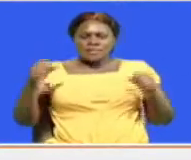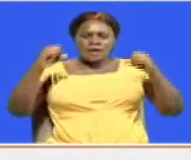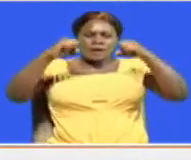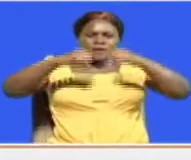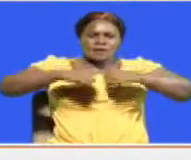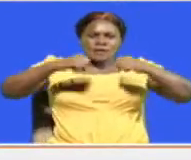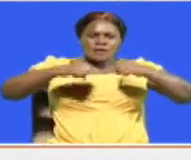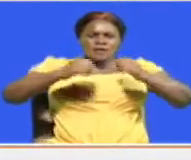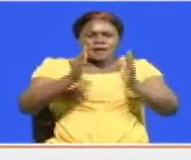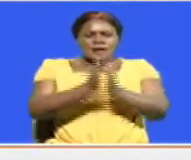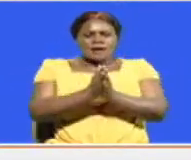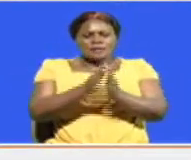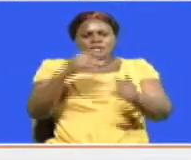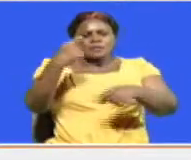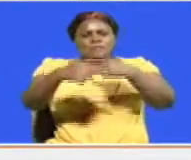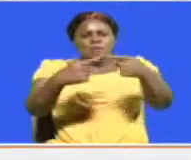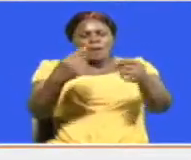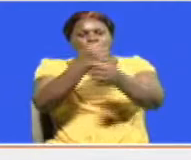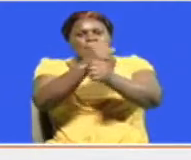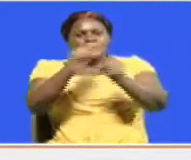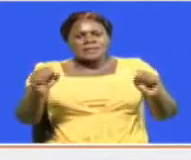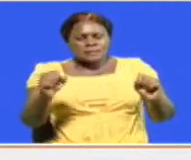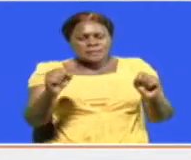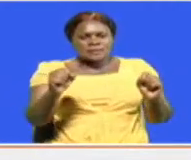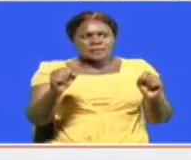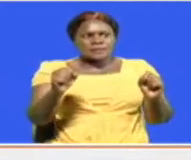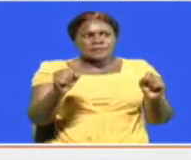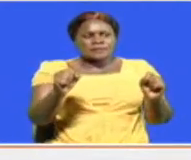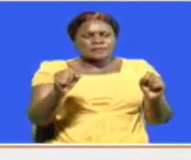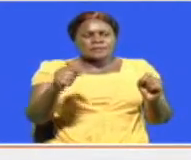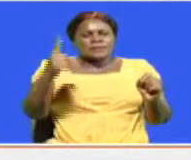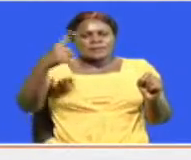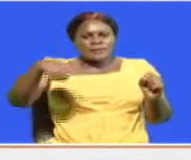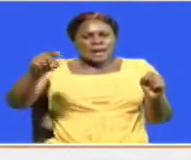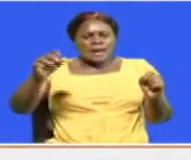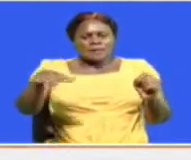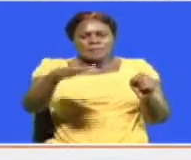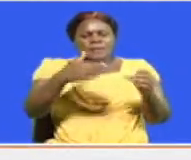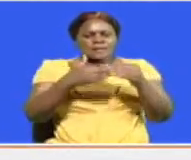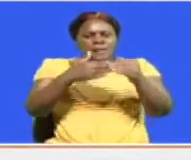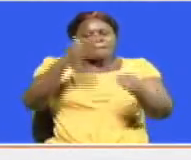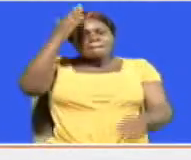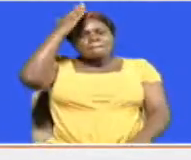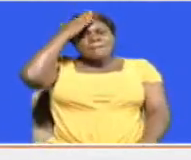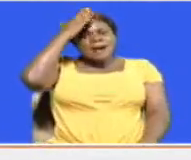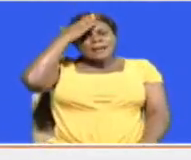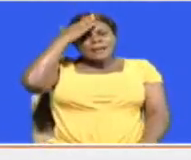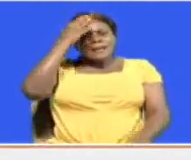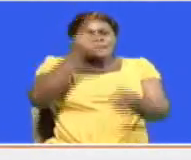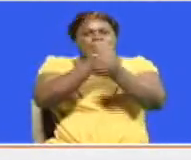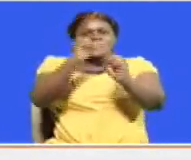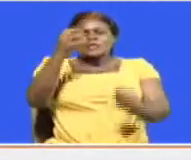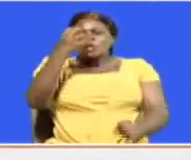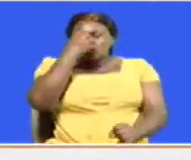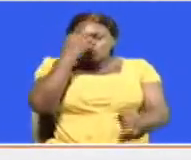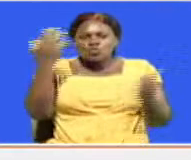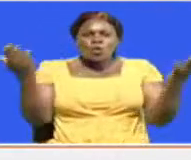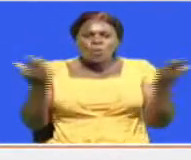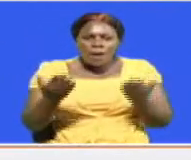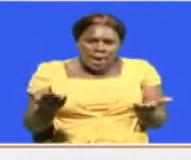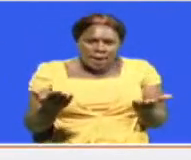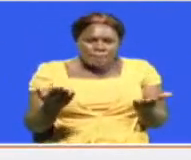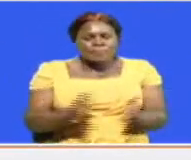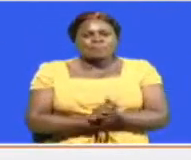and we move on. And the president is taking us to the right place. On Monday, President William Ruto